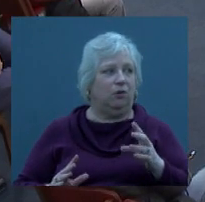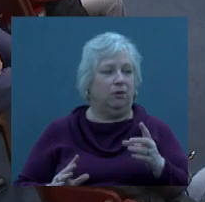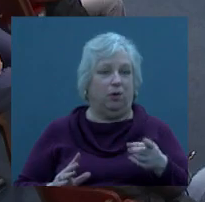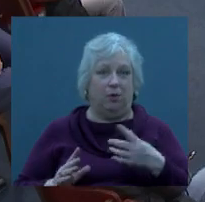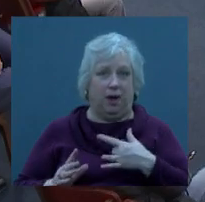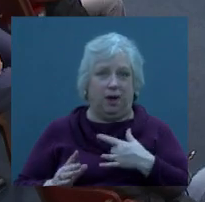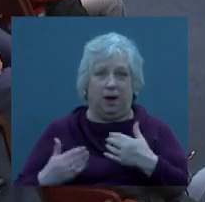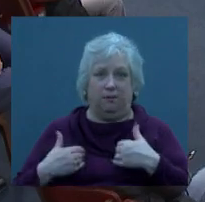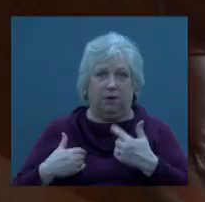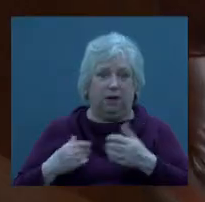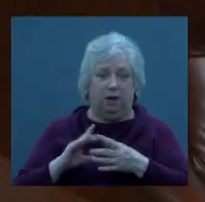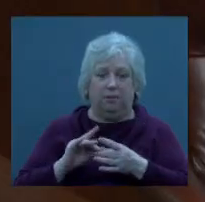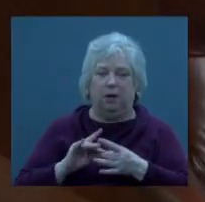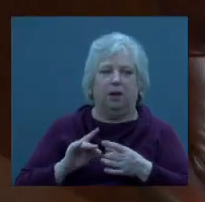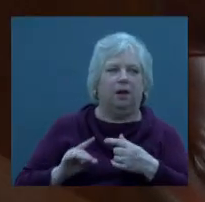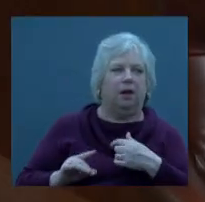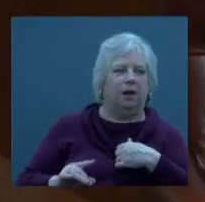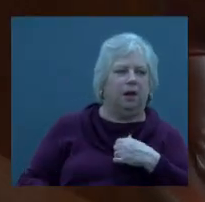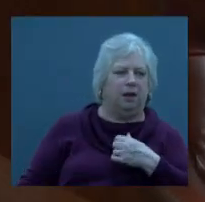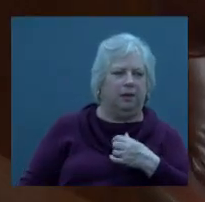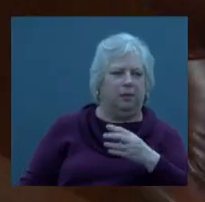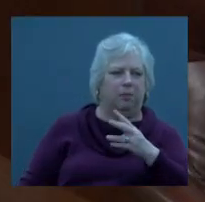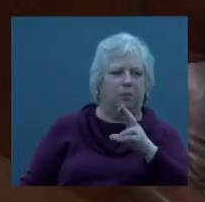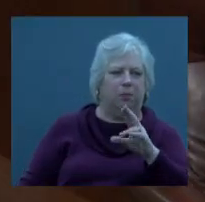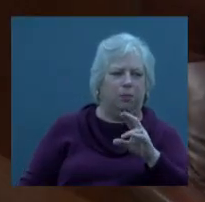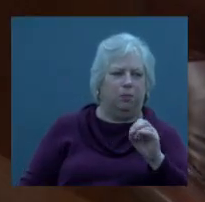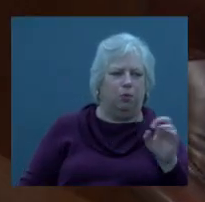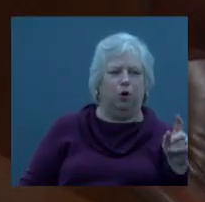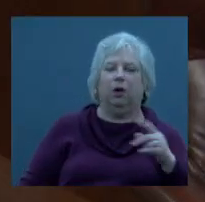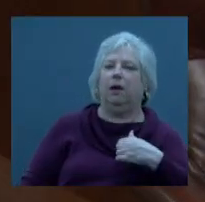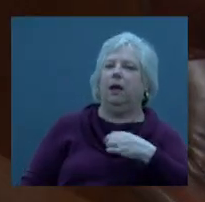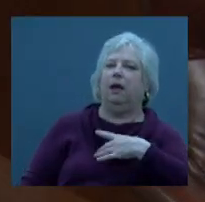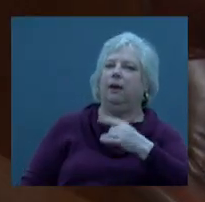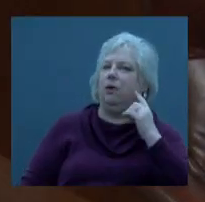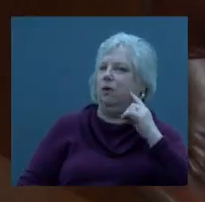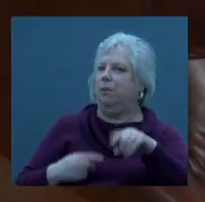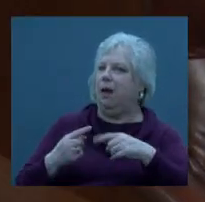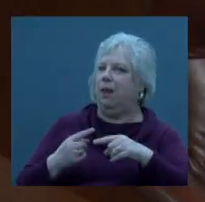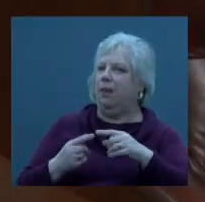I'd like to hear about the Highway Department approval.